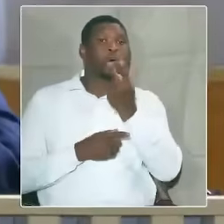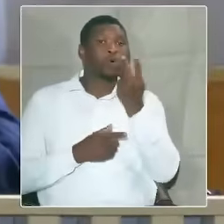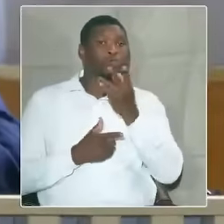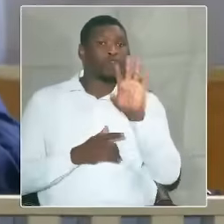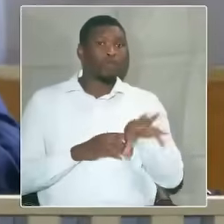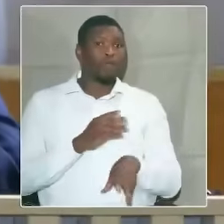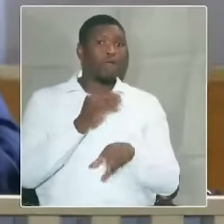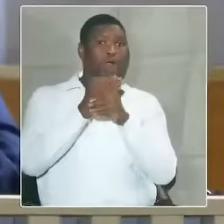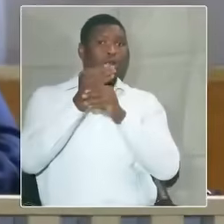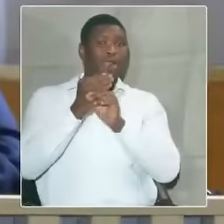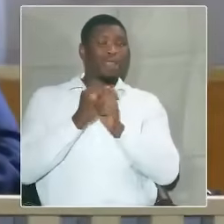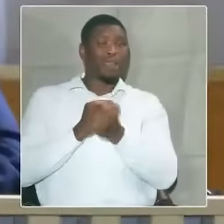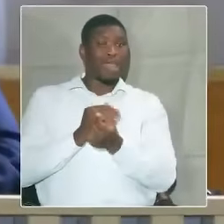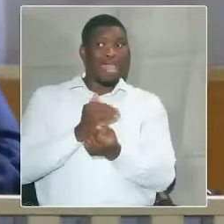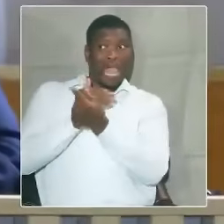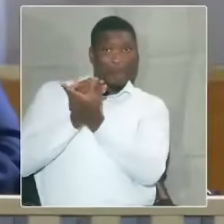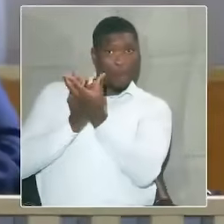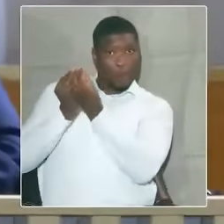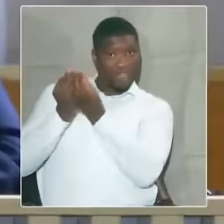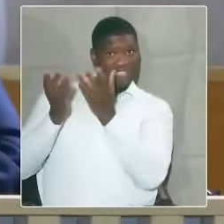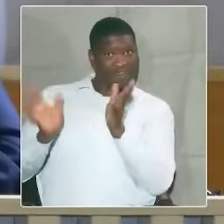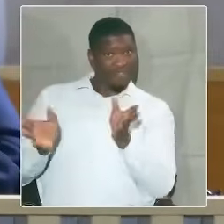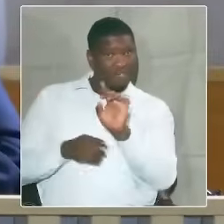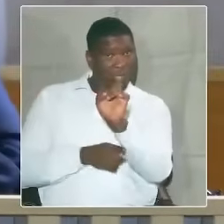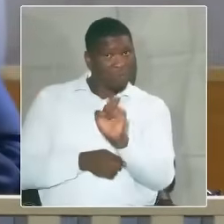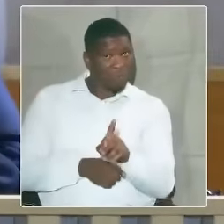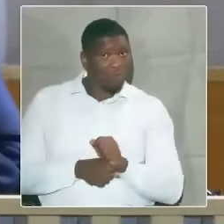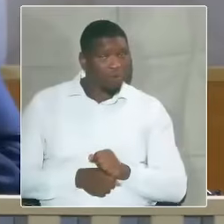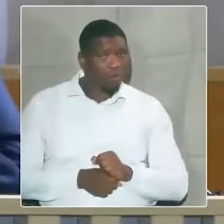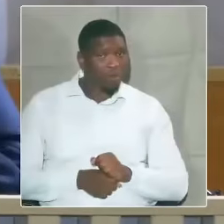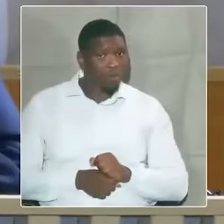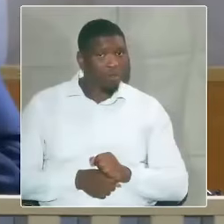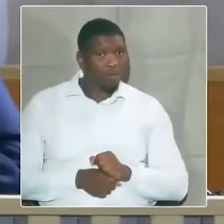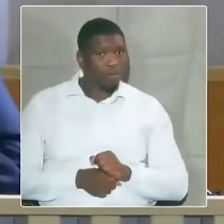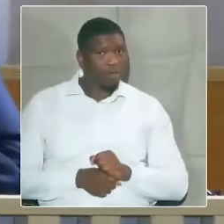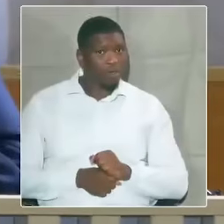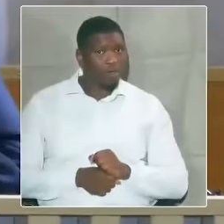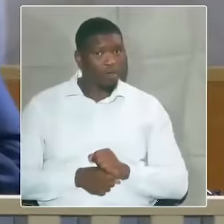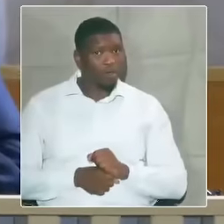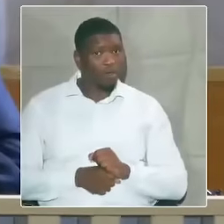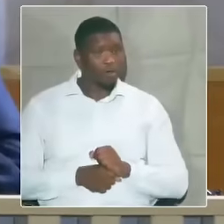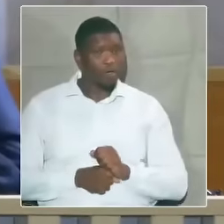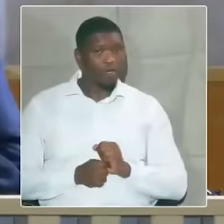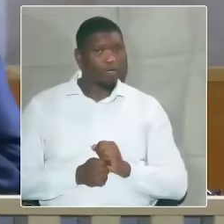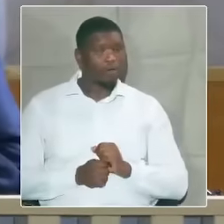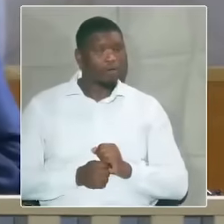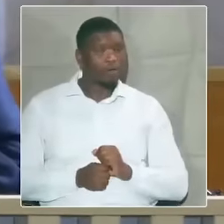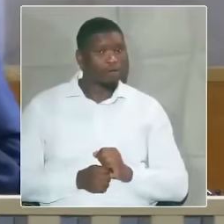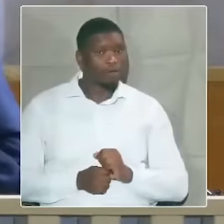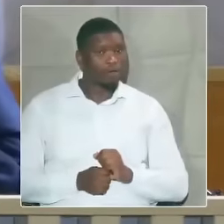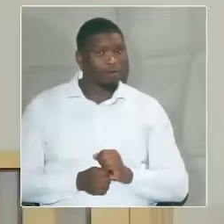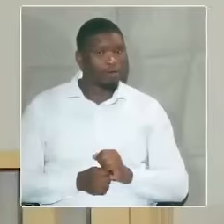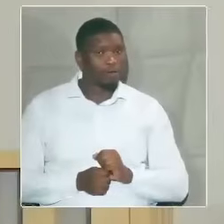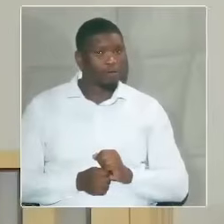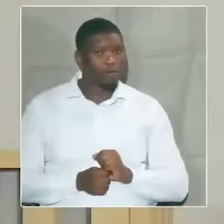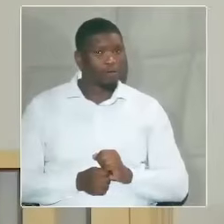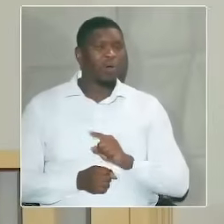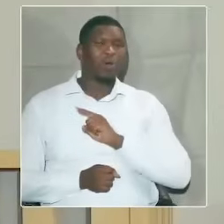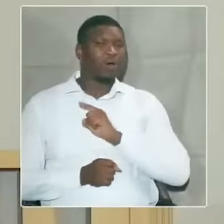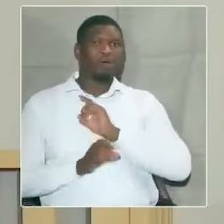basis might be, but that he happens to be friends with Mr. Matlala? This